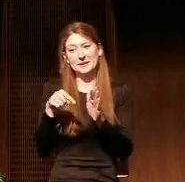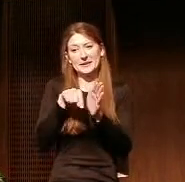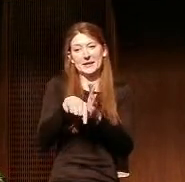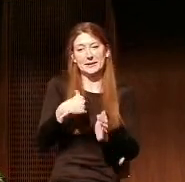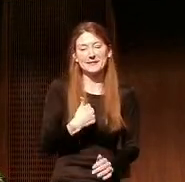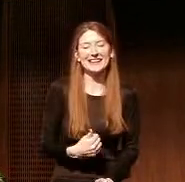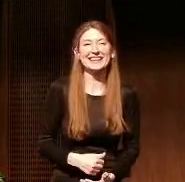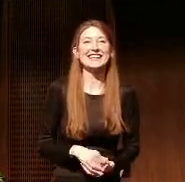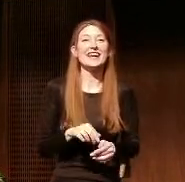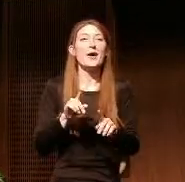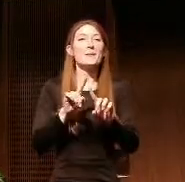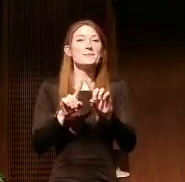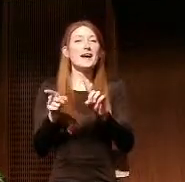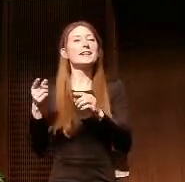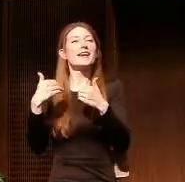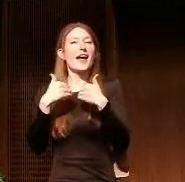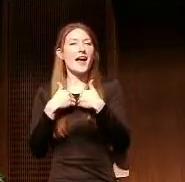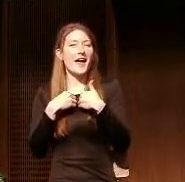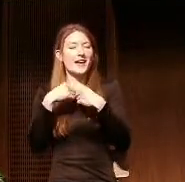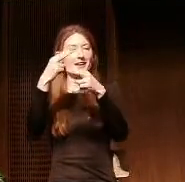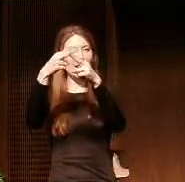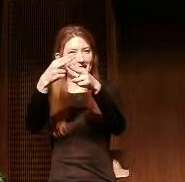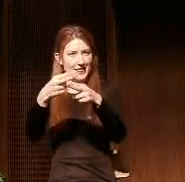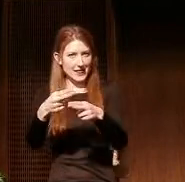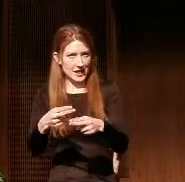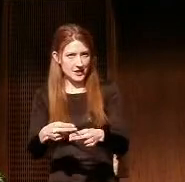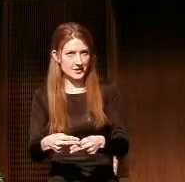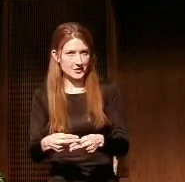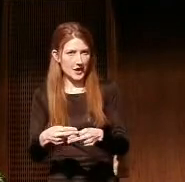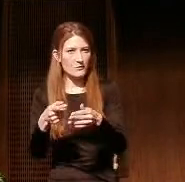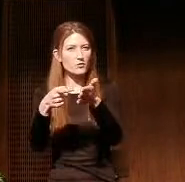She had a list of criteria.